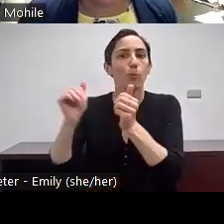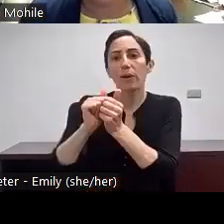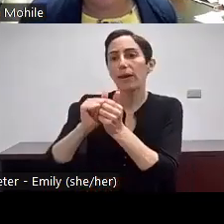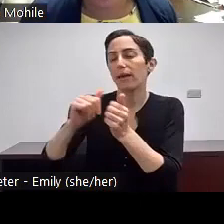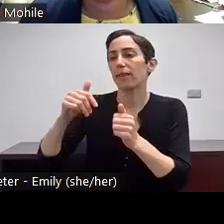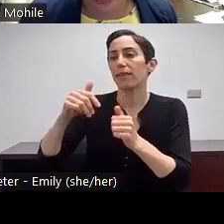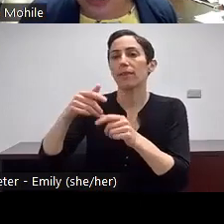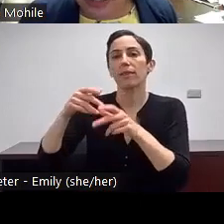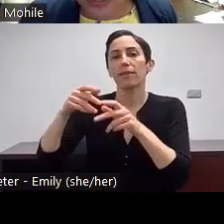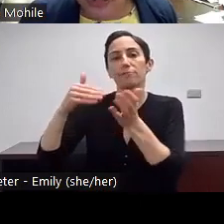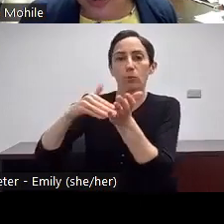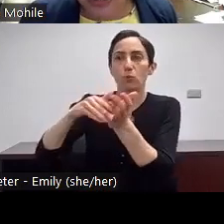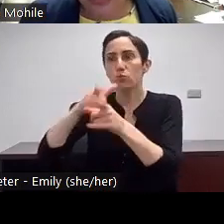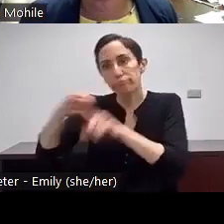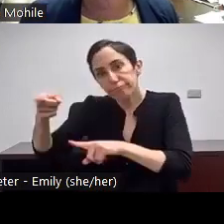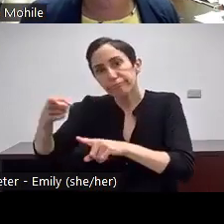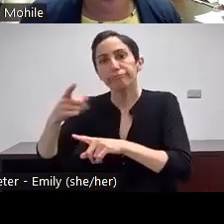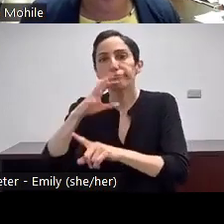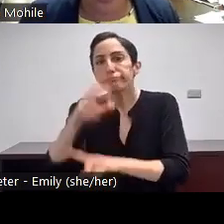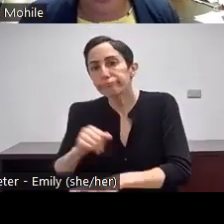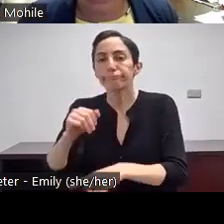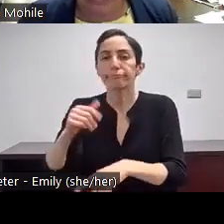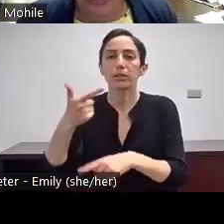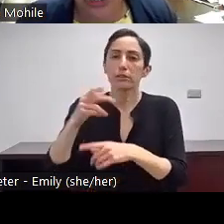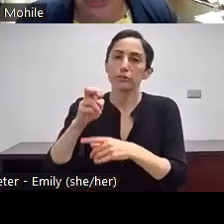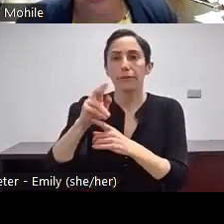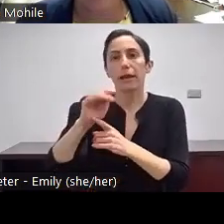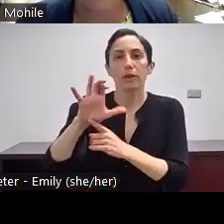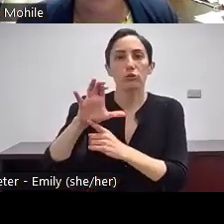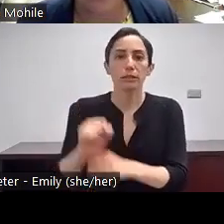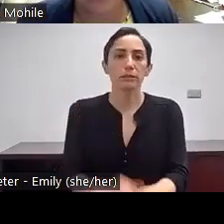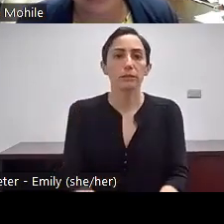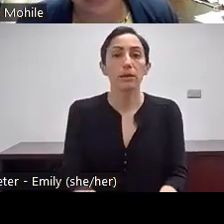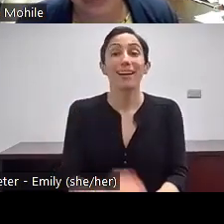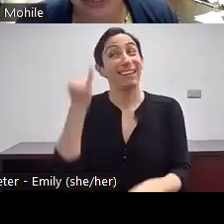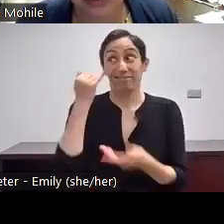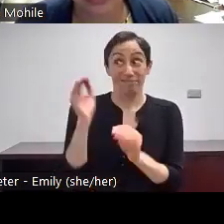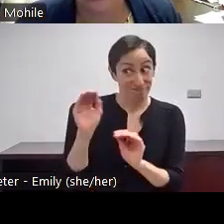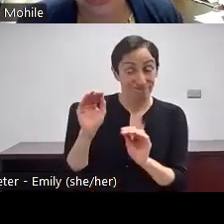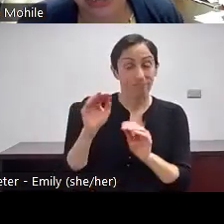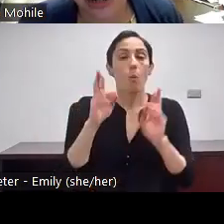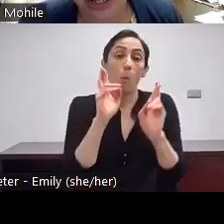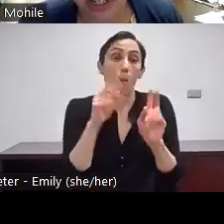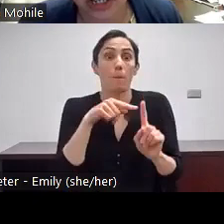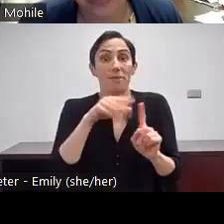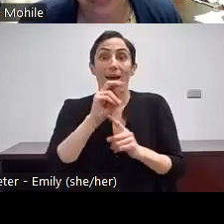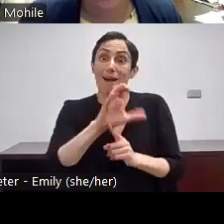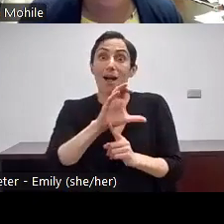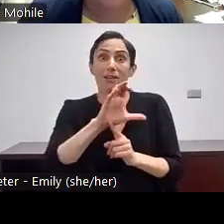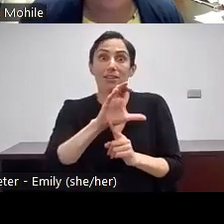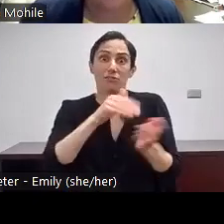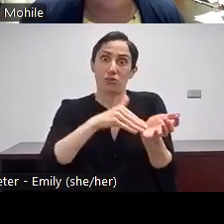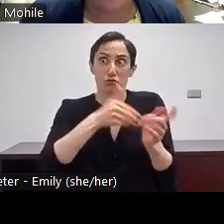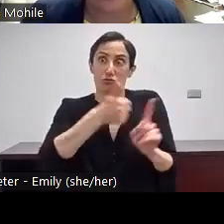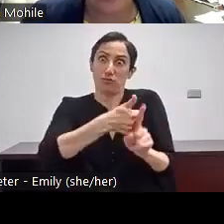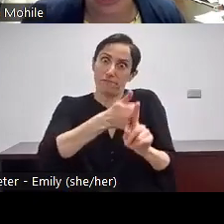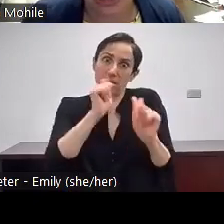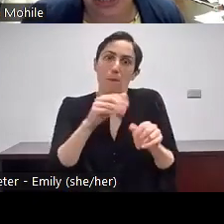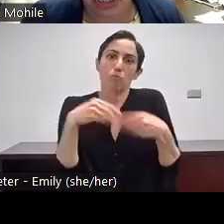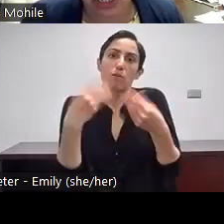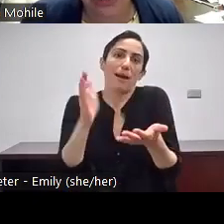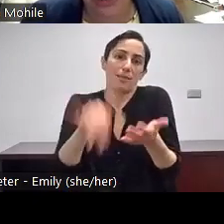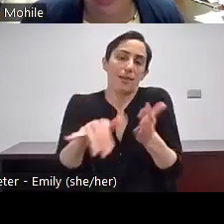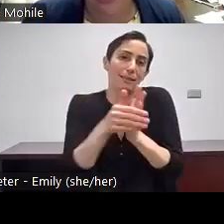If there isn't geriatrics expertise, we would hope that oncologists can provide that expertise, oncology clinicians. But even